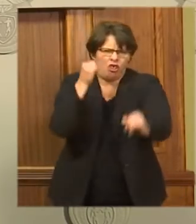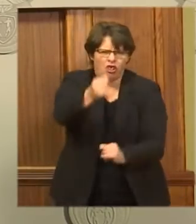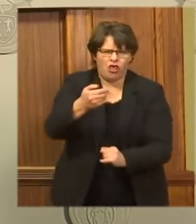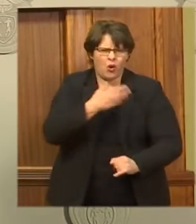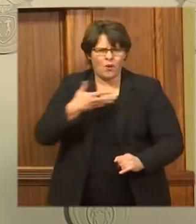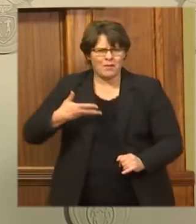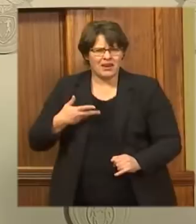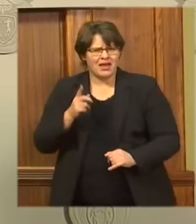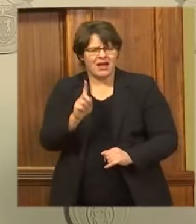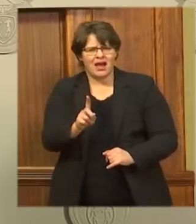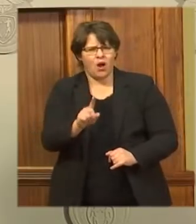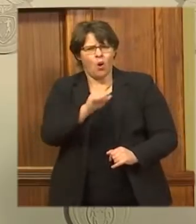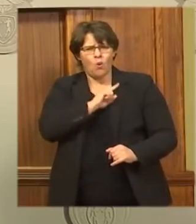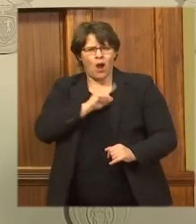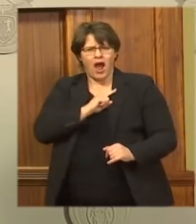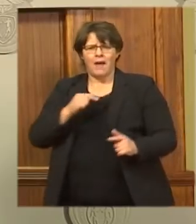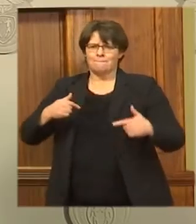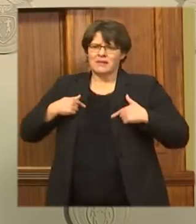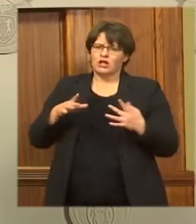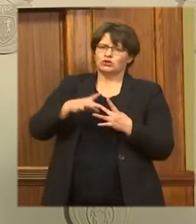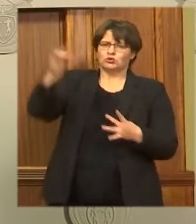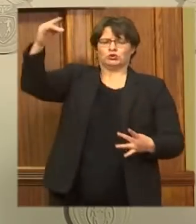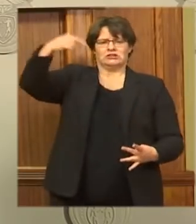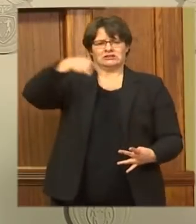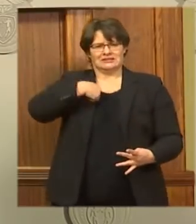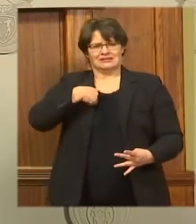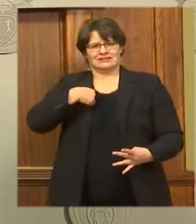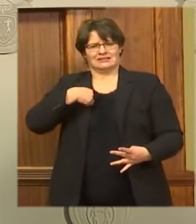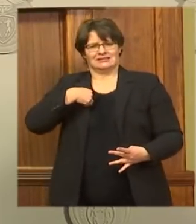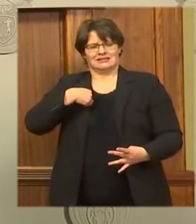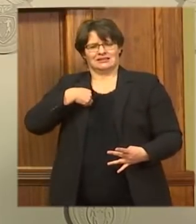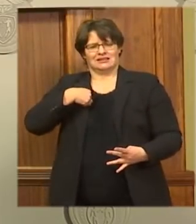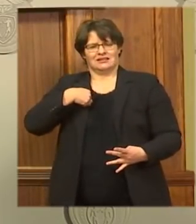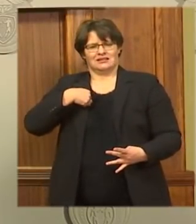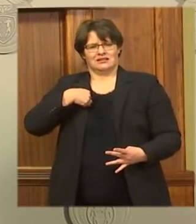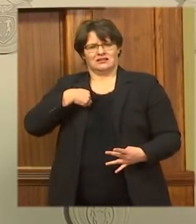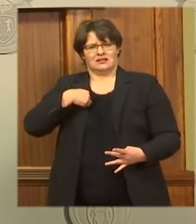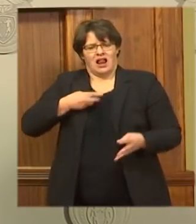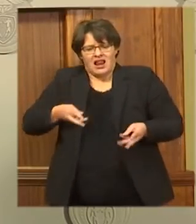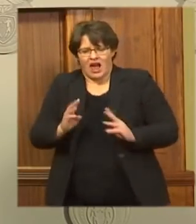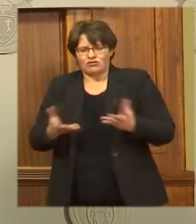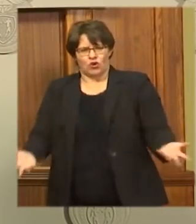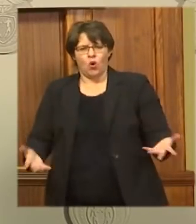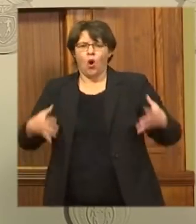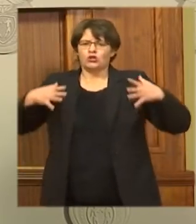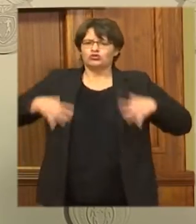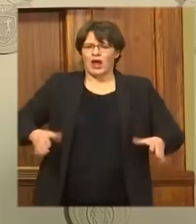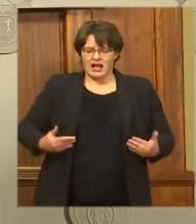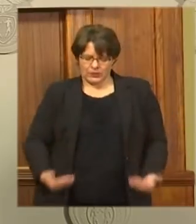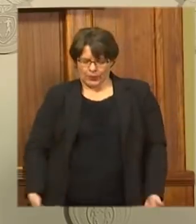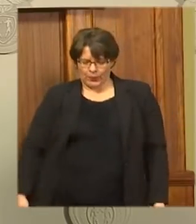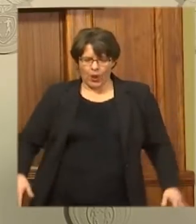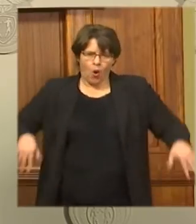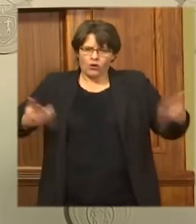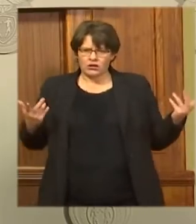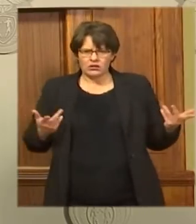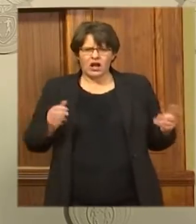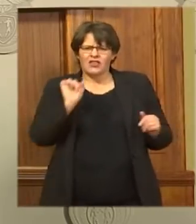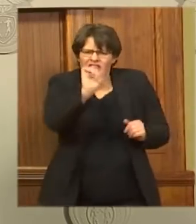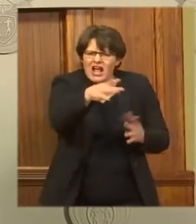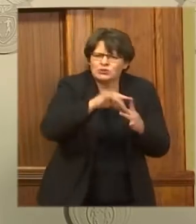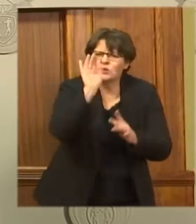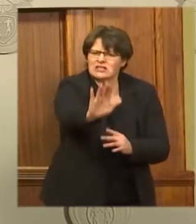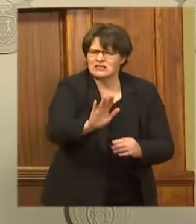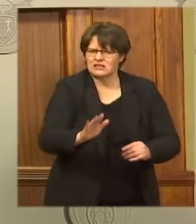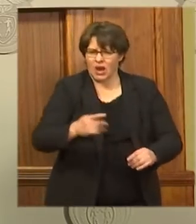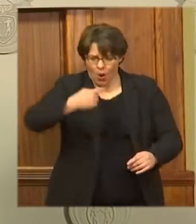women for their lifestyle choices or their style of dress, we become